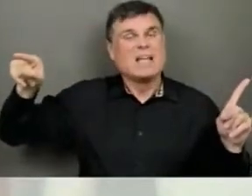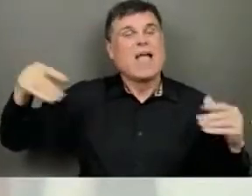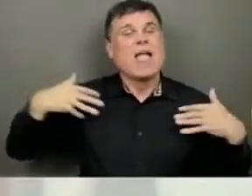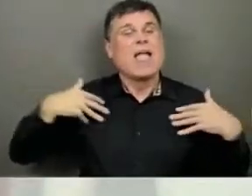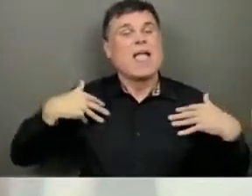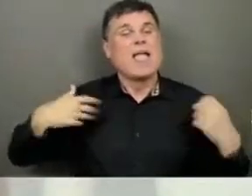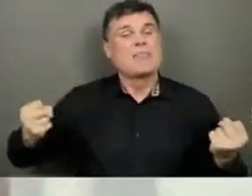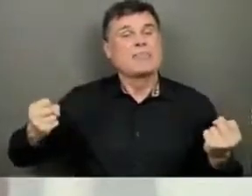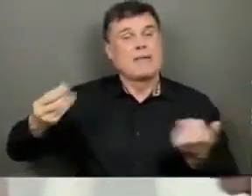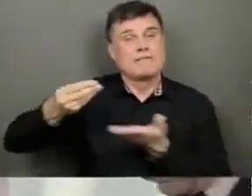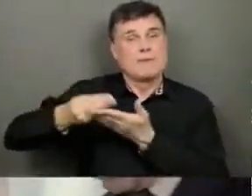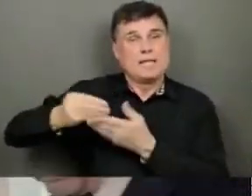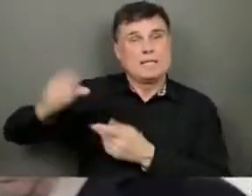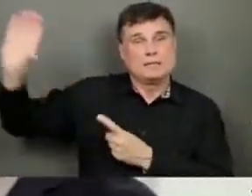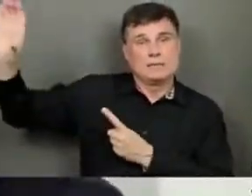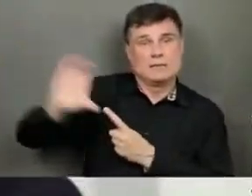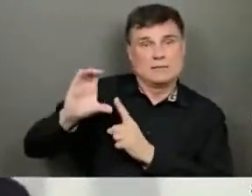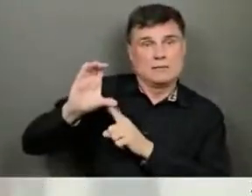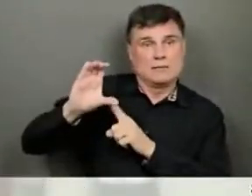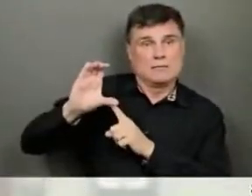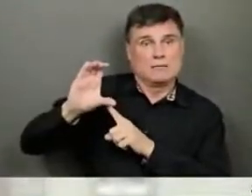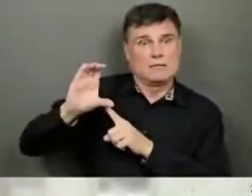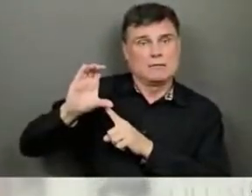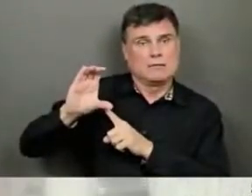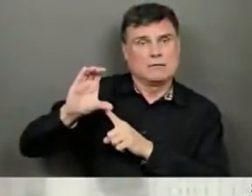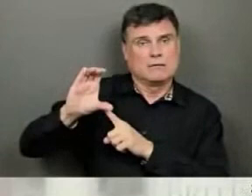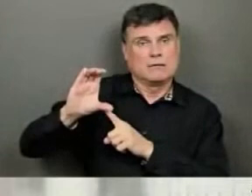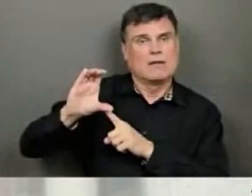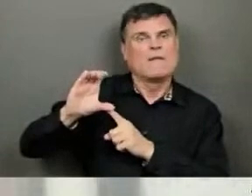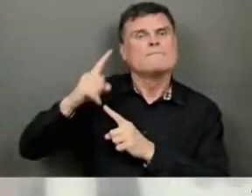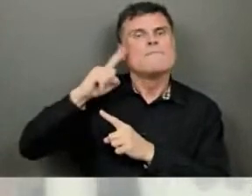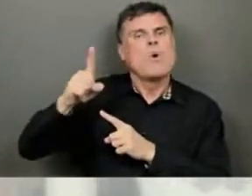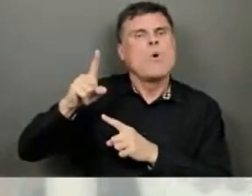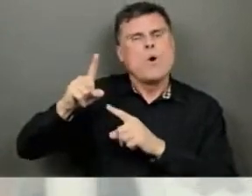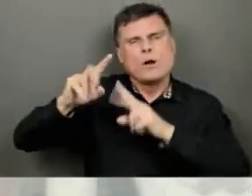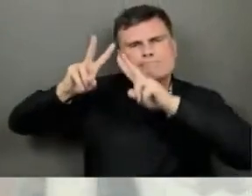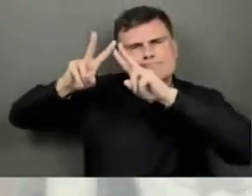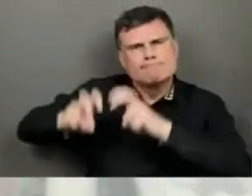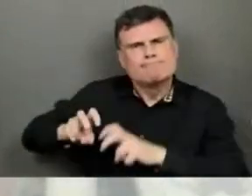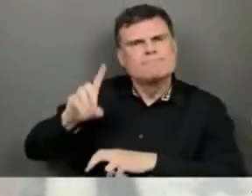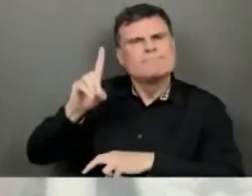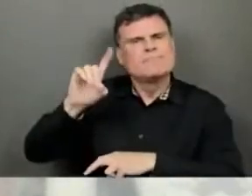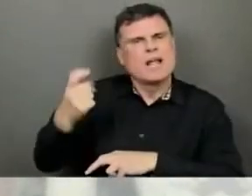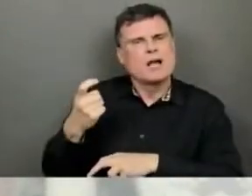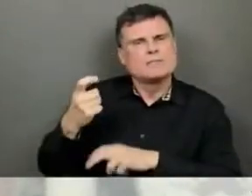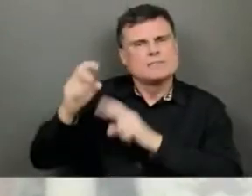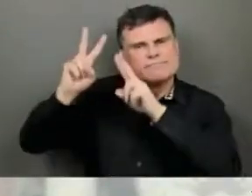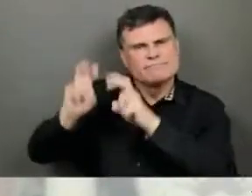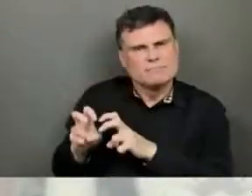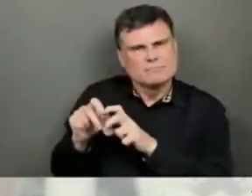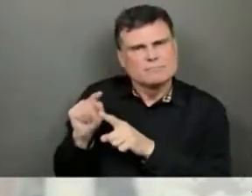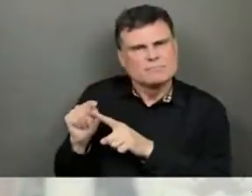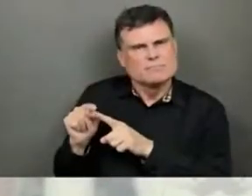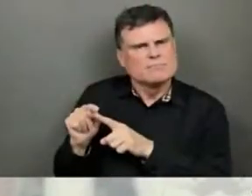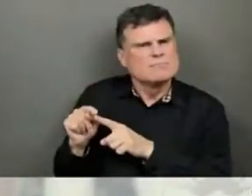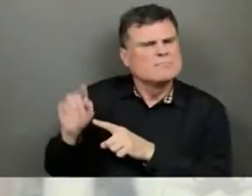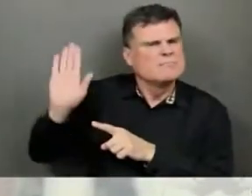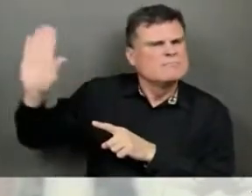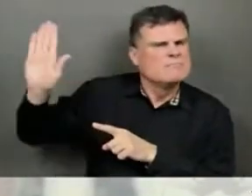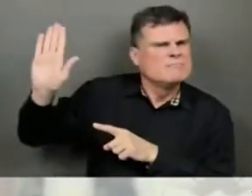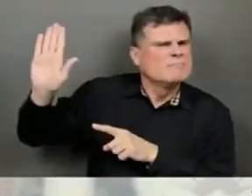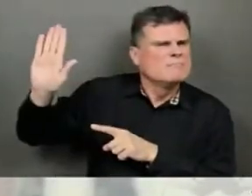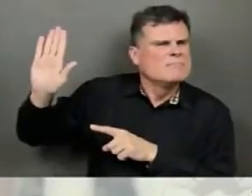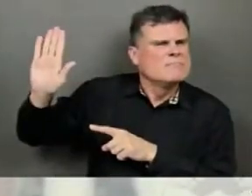to diagnostic services, including about 23 million for BC. What action to